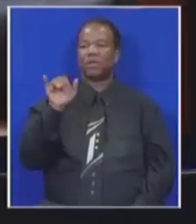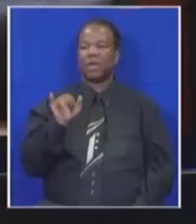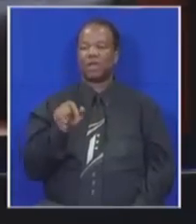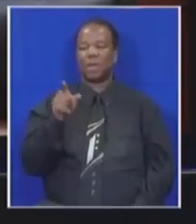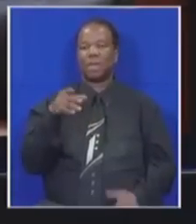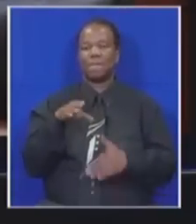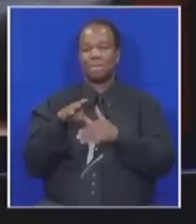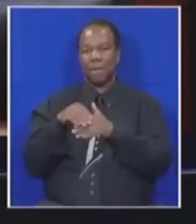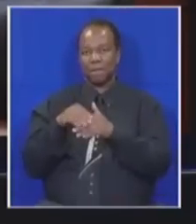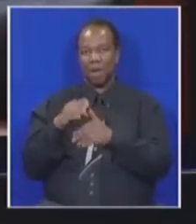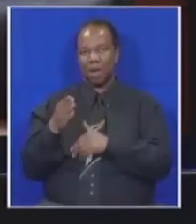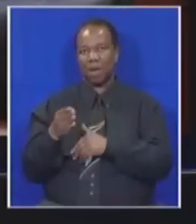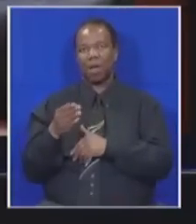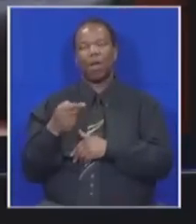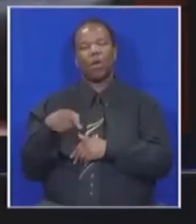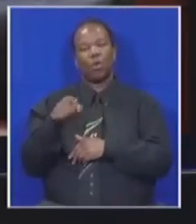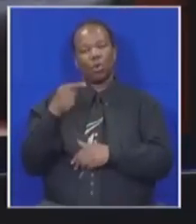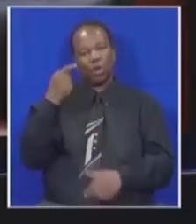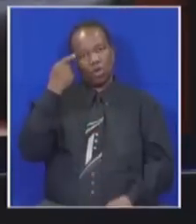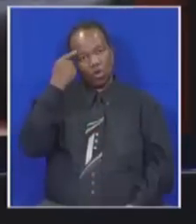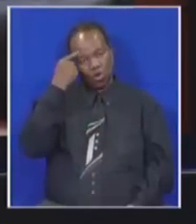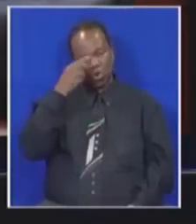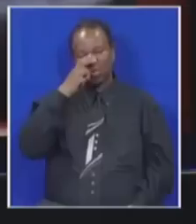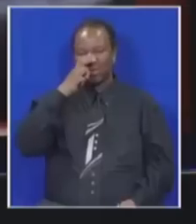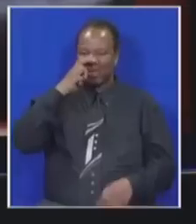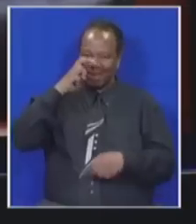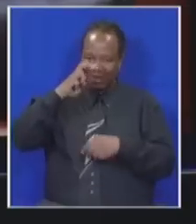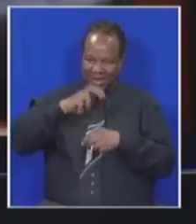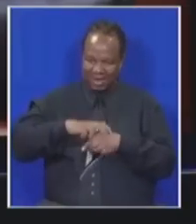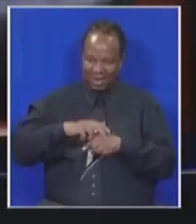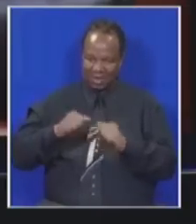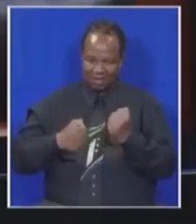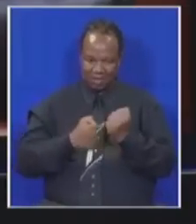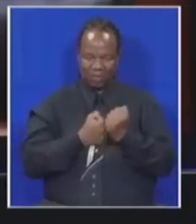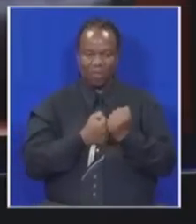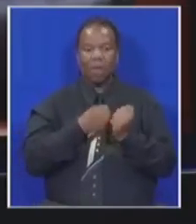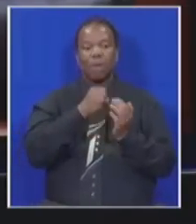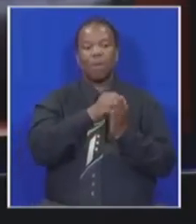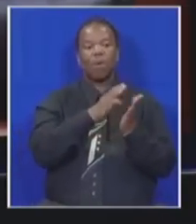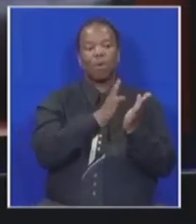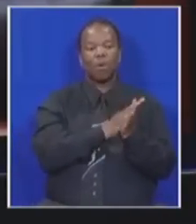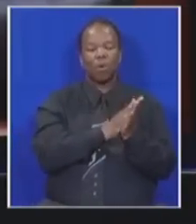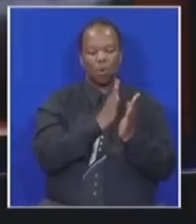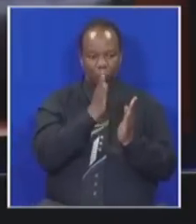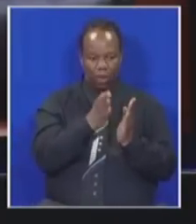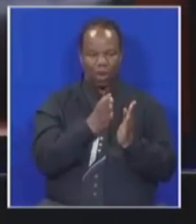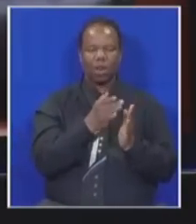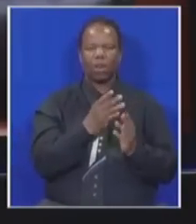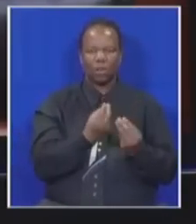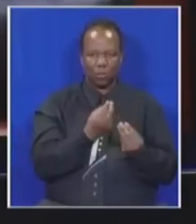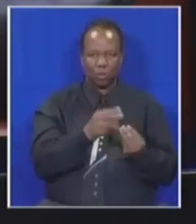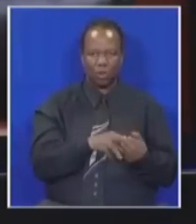Member, we know that there is a need for a substantive motion, but we will look into that. Thank you.